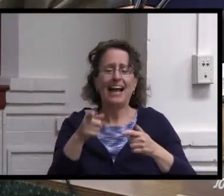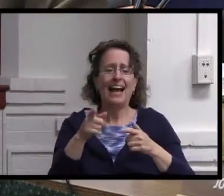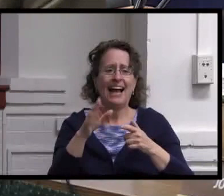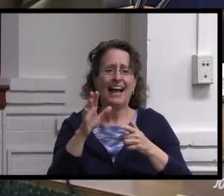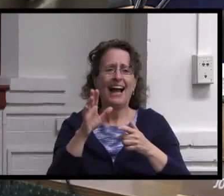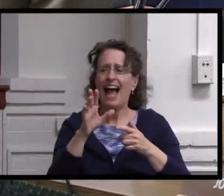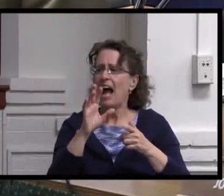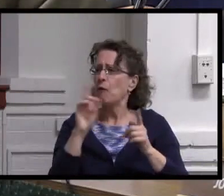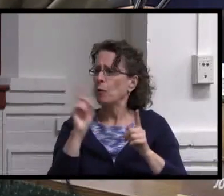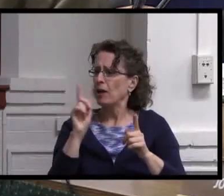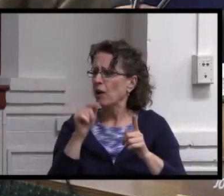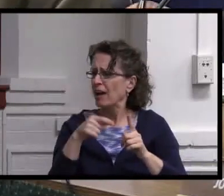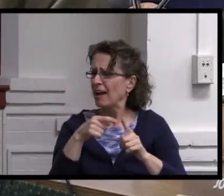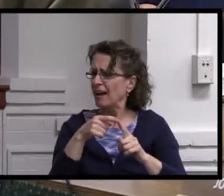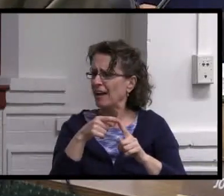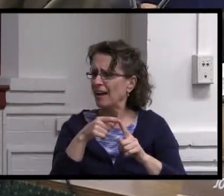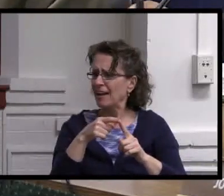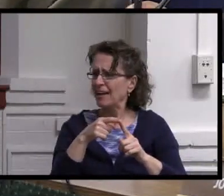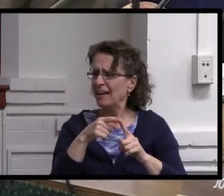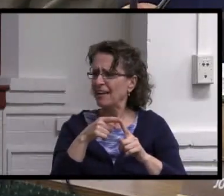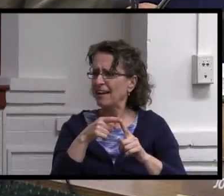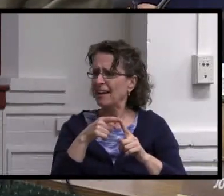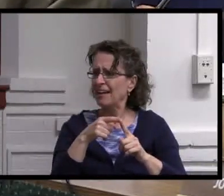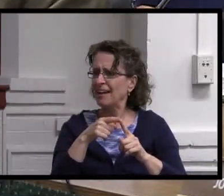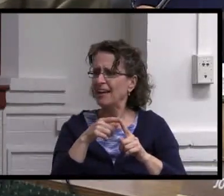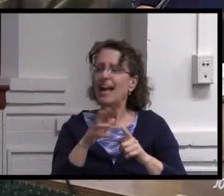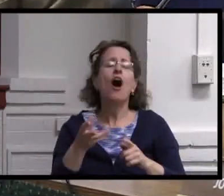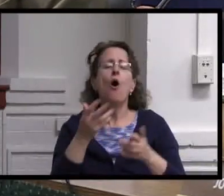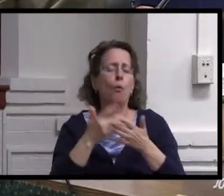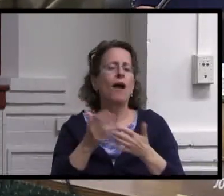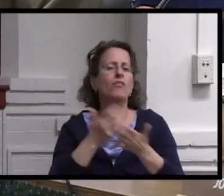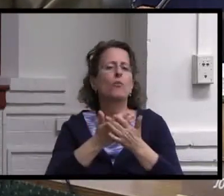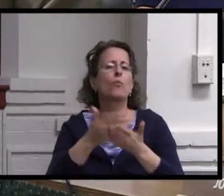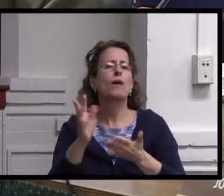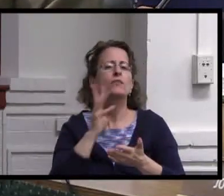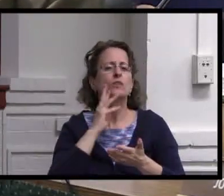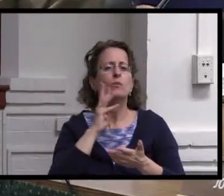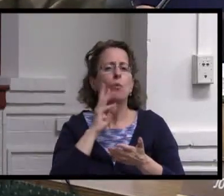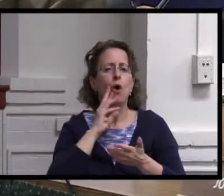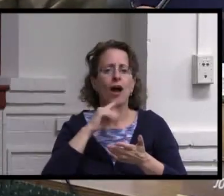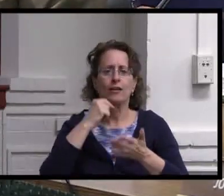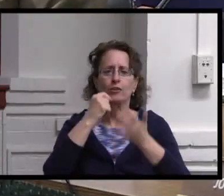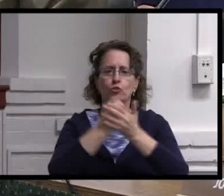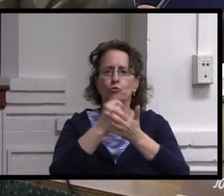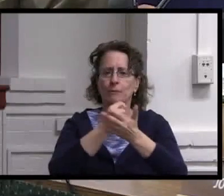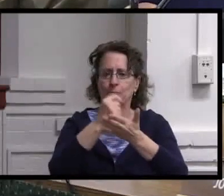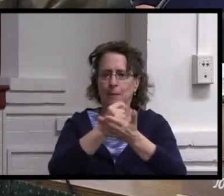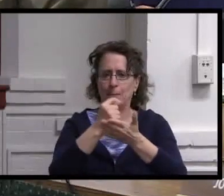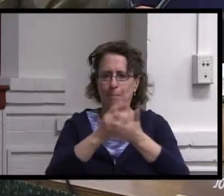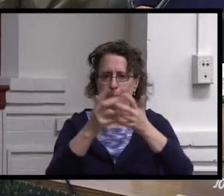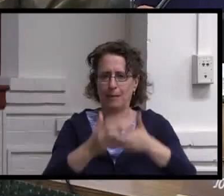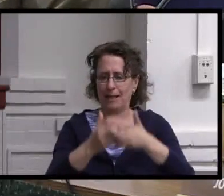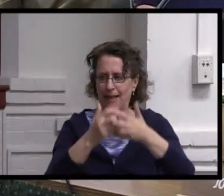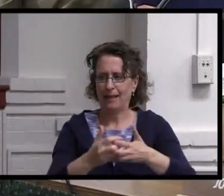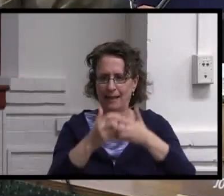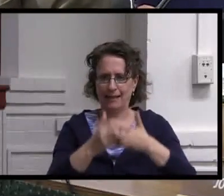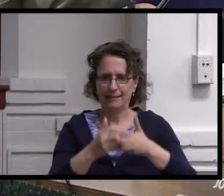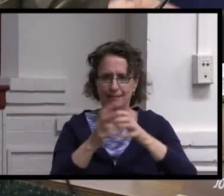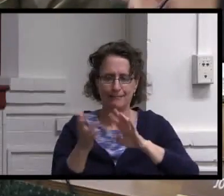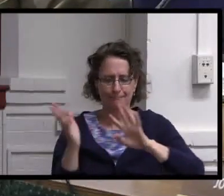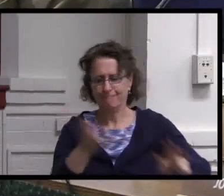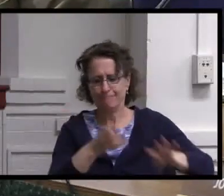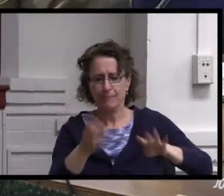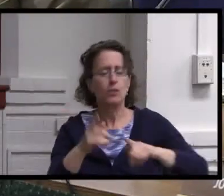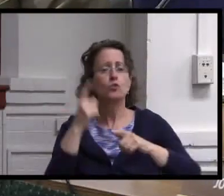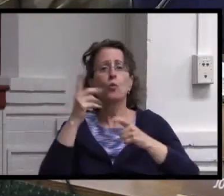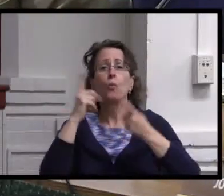conveyor is in the early stage of treatment at the wastewater treatment plant. It's actually, as material comes in